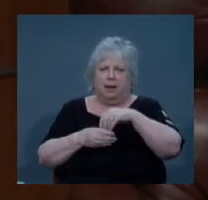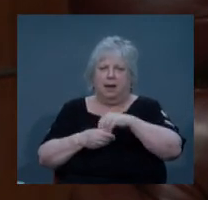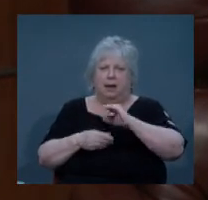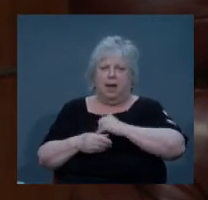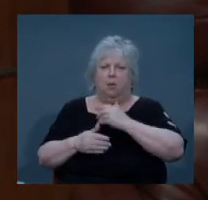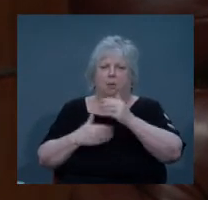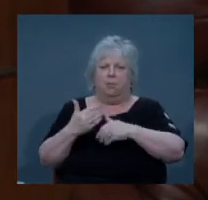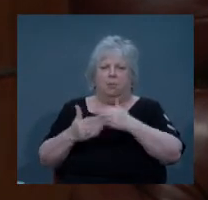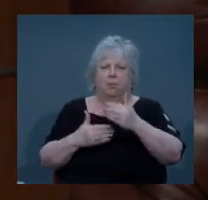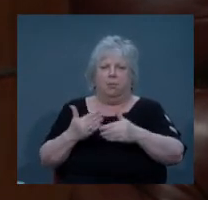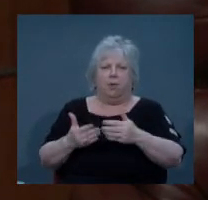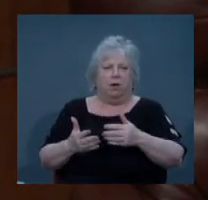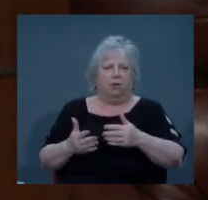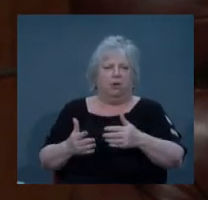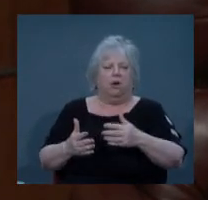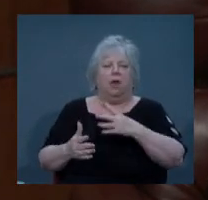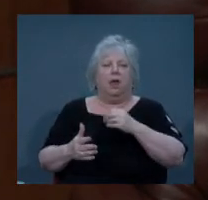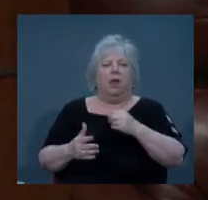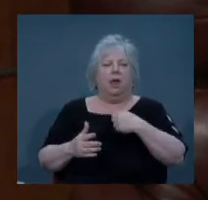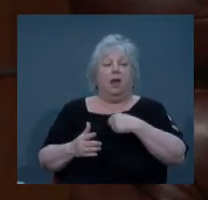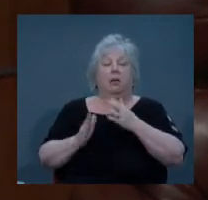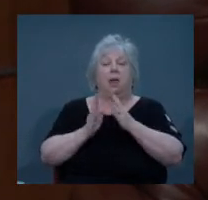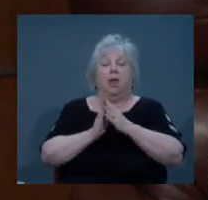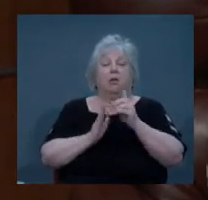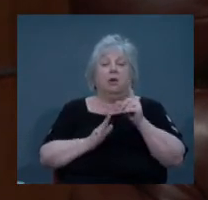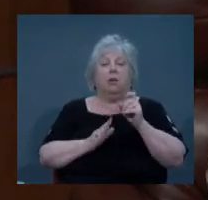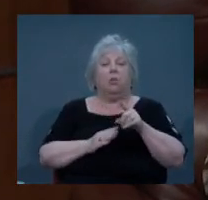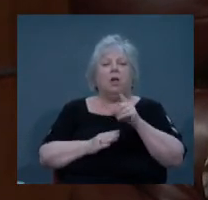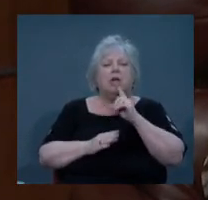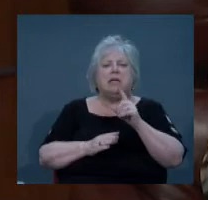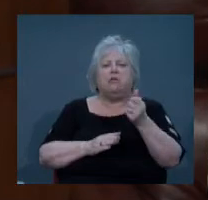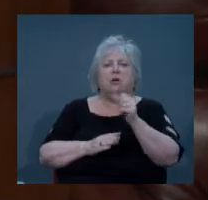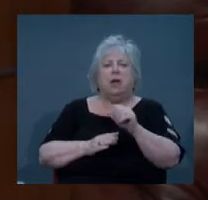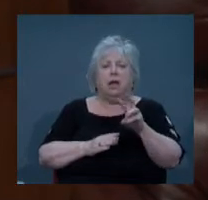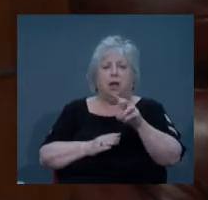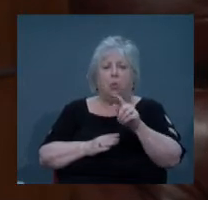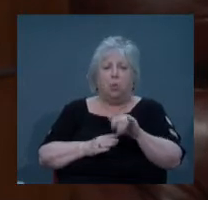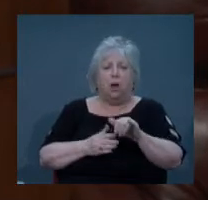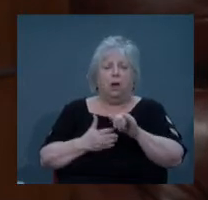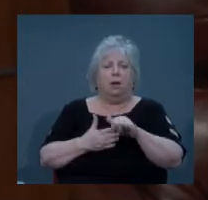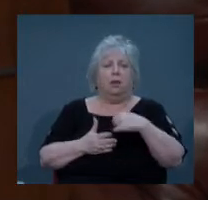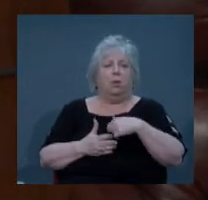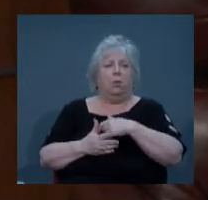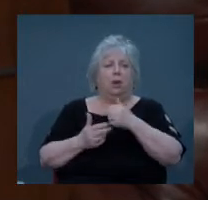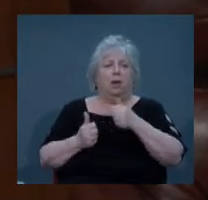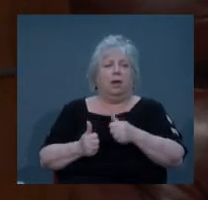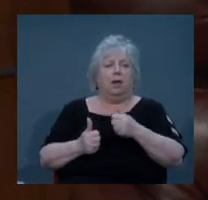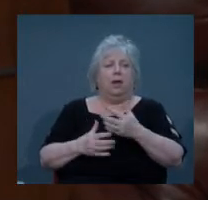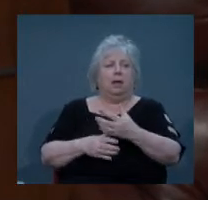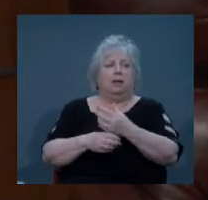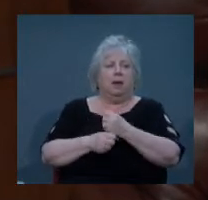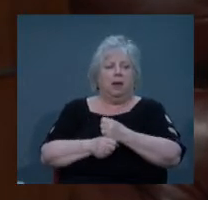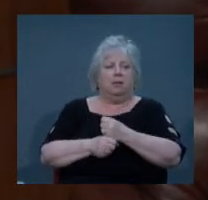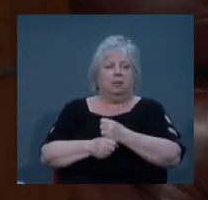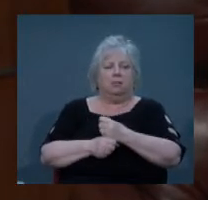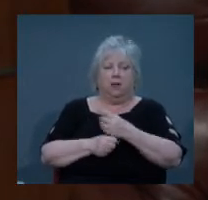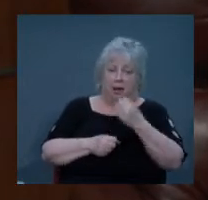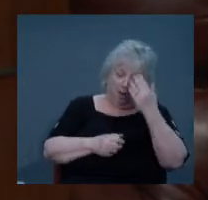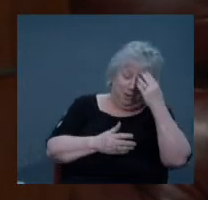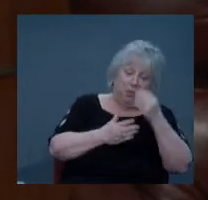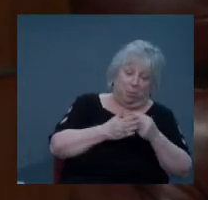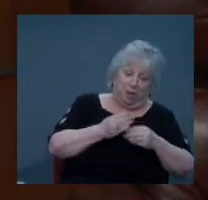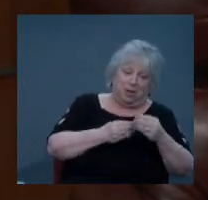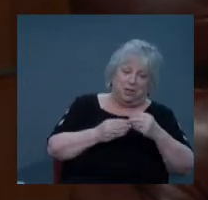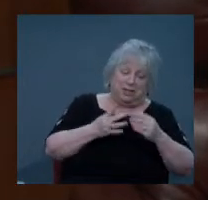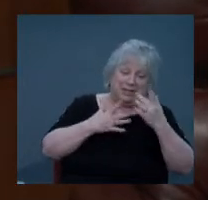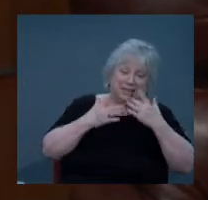process. And I'm asking the question, Mayor, is there any way that we could take, and I know the budget's tight,